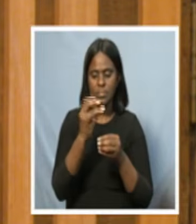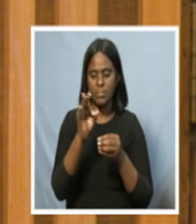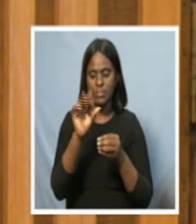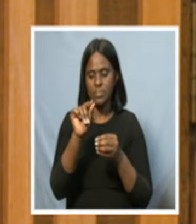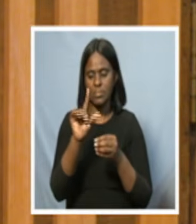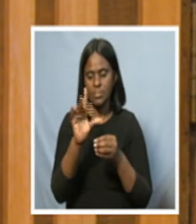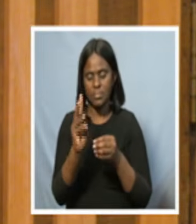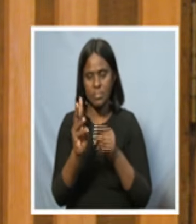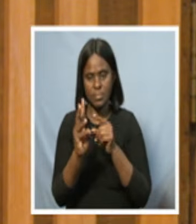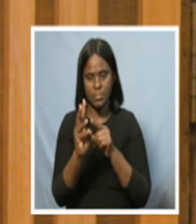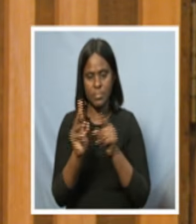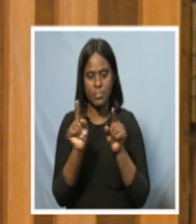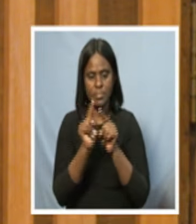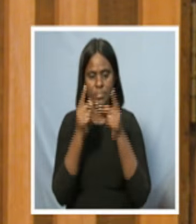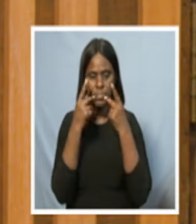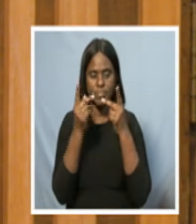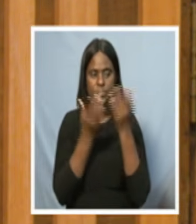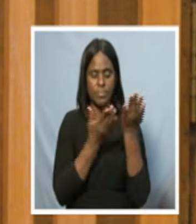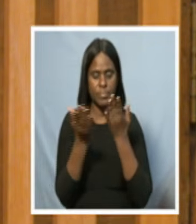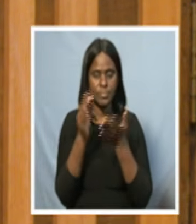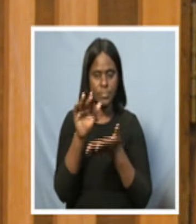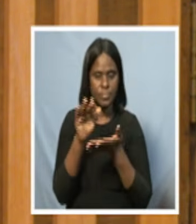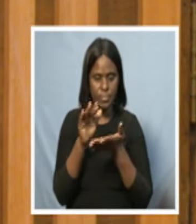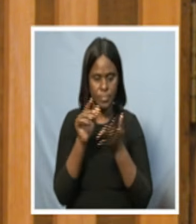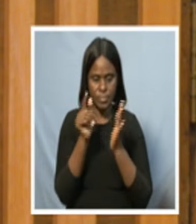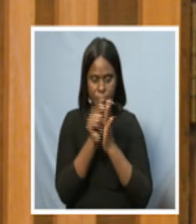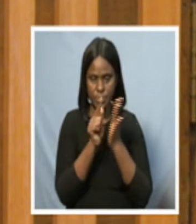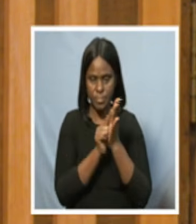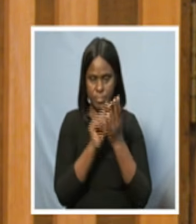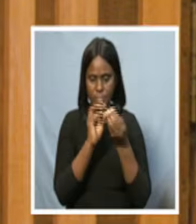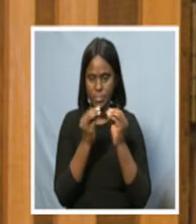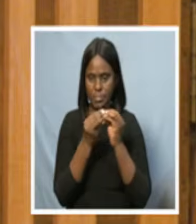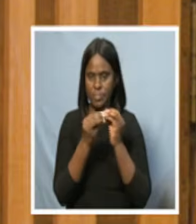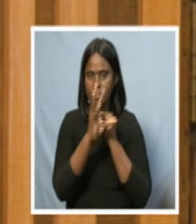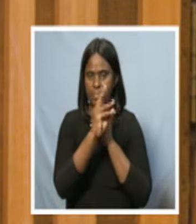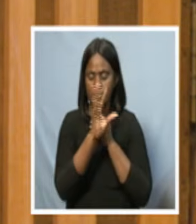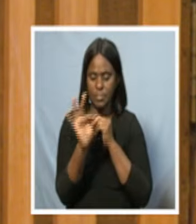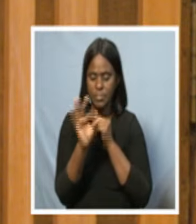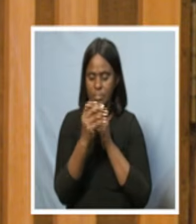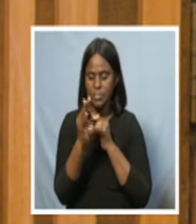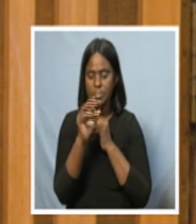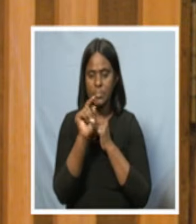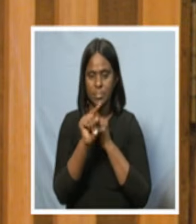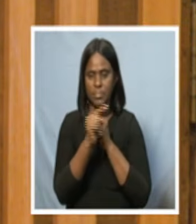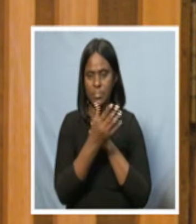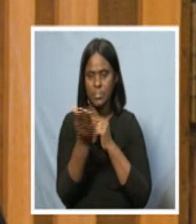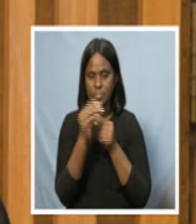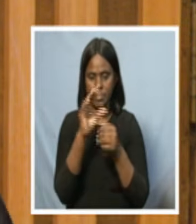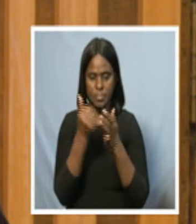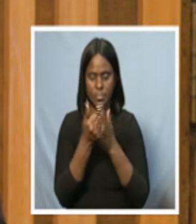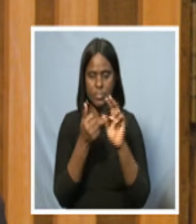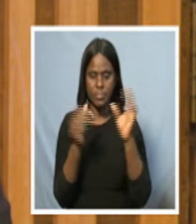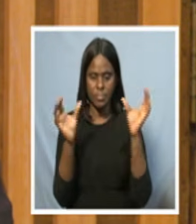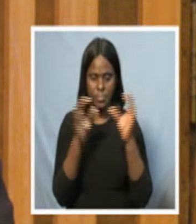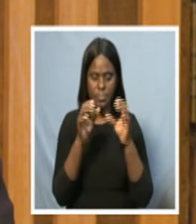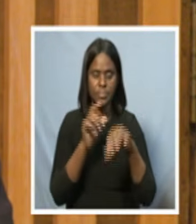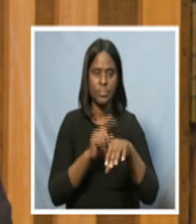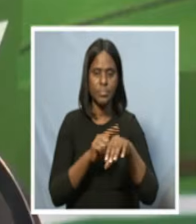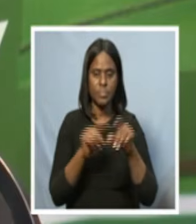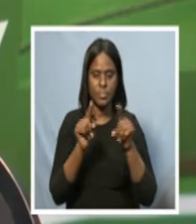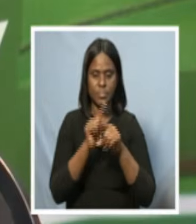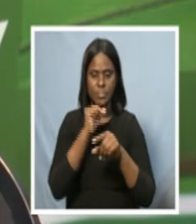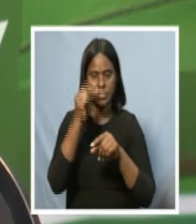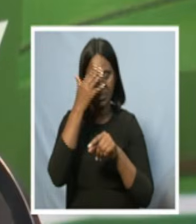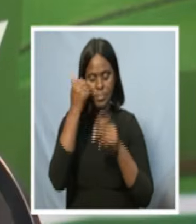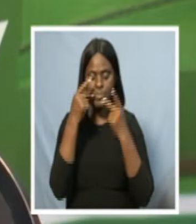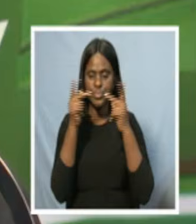of 2026, and the Public Service Pension Bill, National Assembly Bill number 69. These are coming up at committee stage. Not forgetting